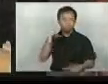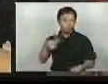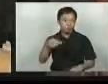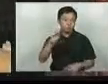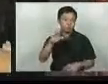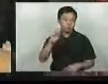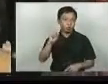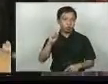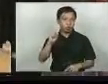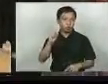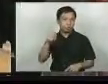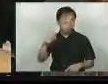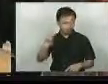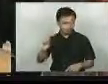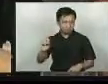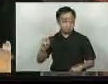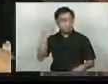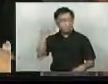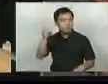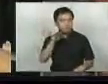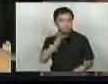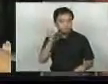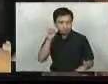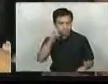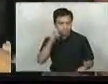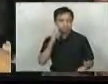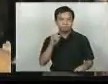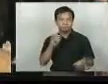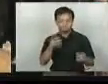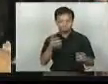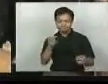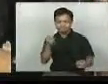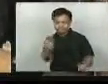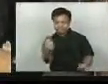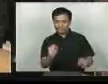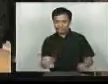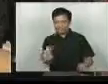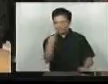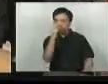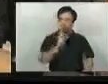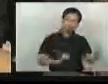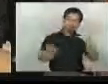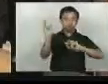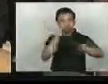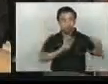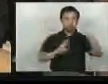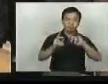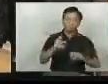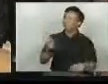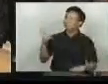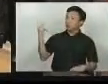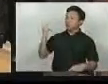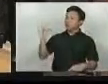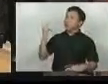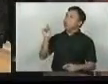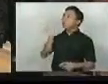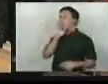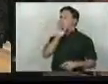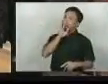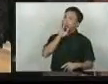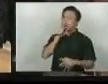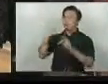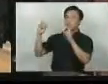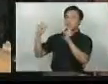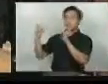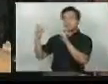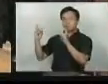are differently abled, as we call them, to be able to understand what we are saying here in the Bears and